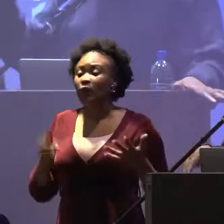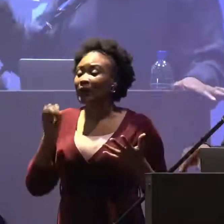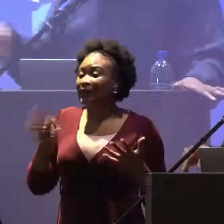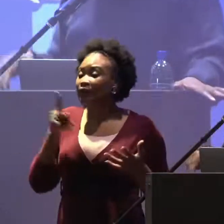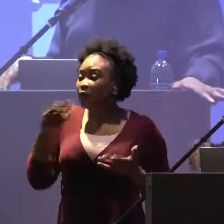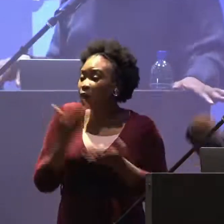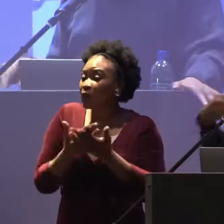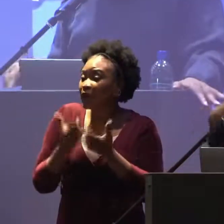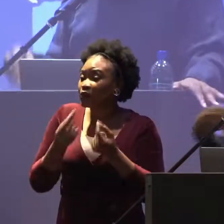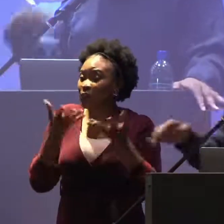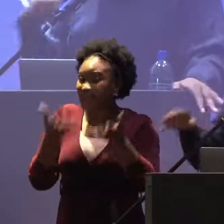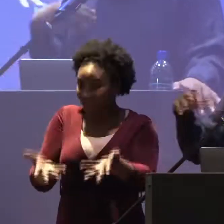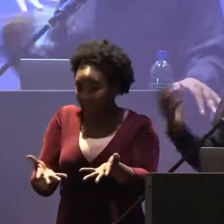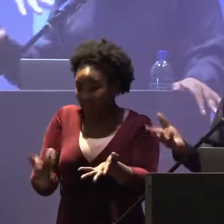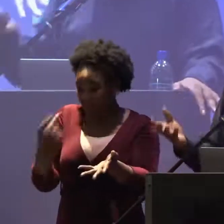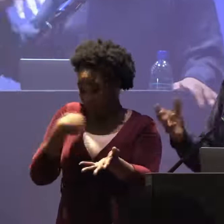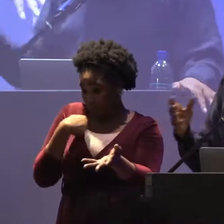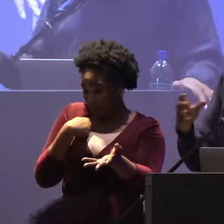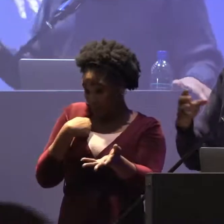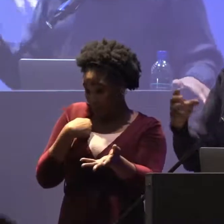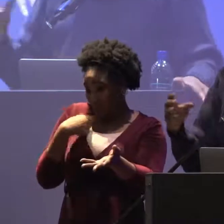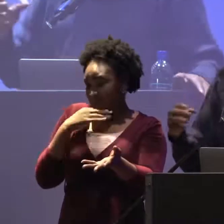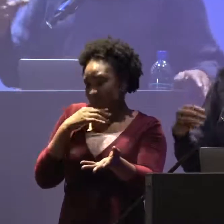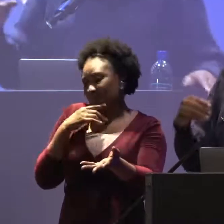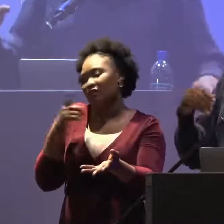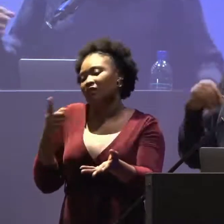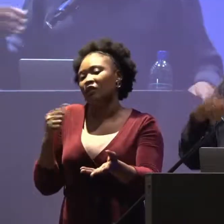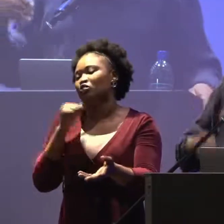of doing that to me, you can't be my comrade.